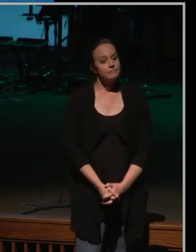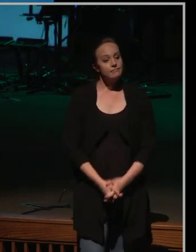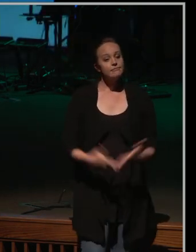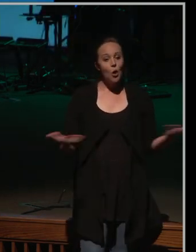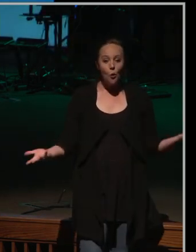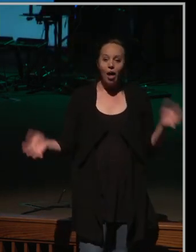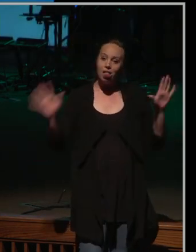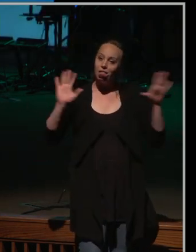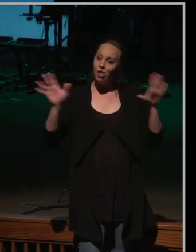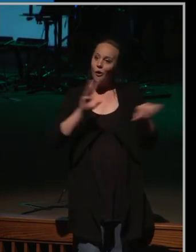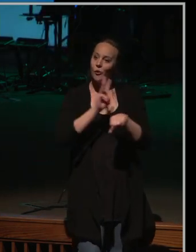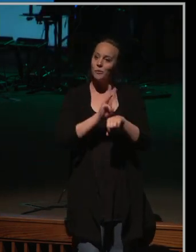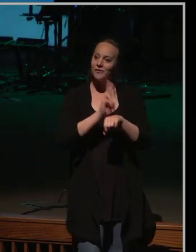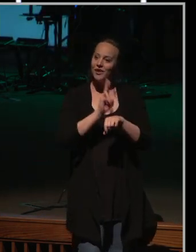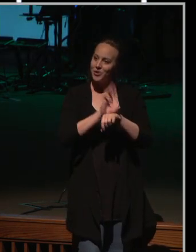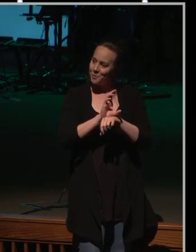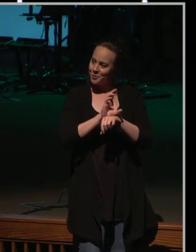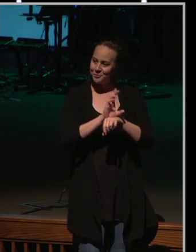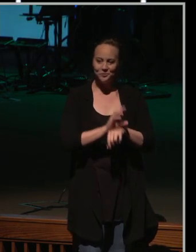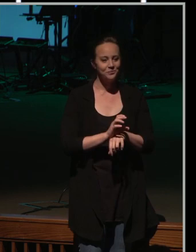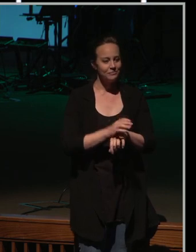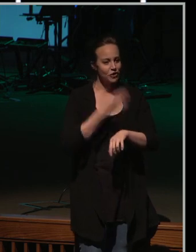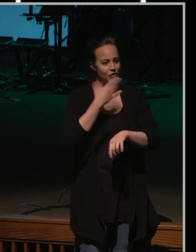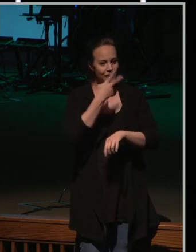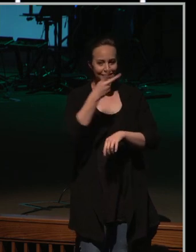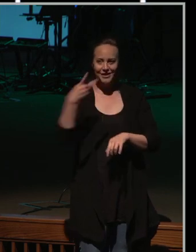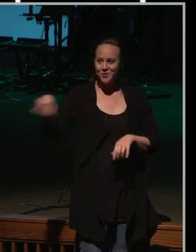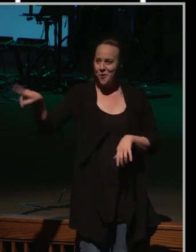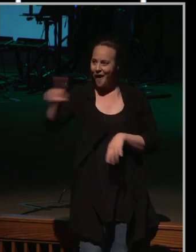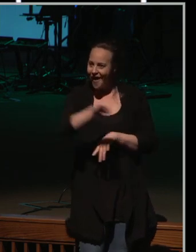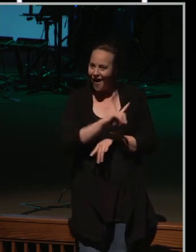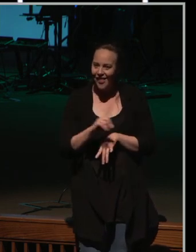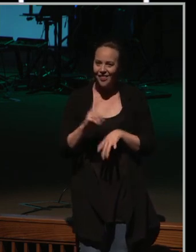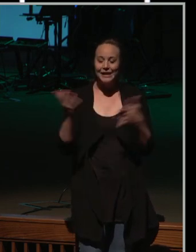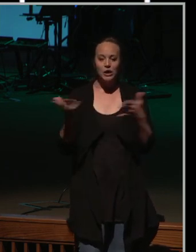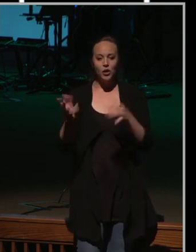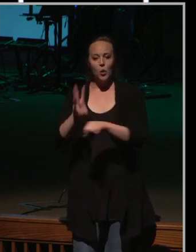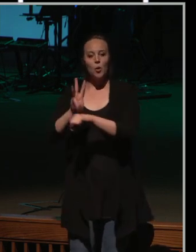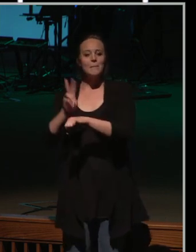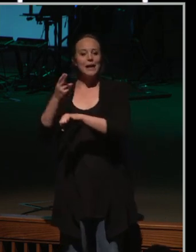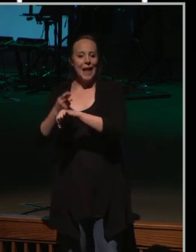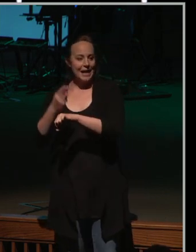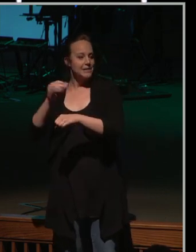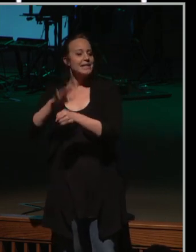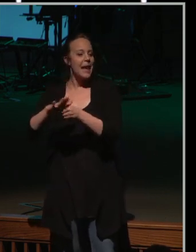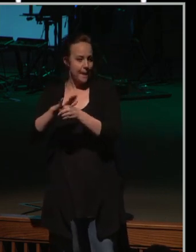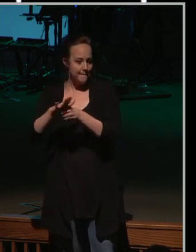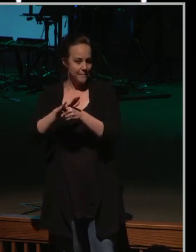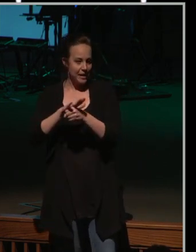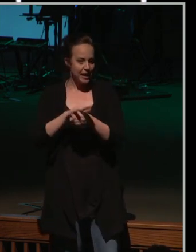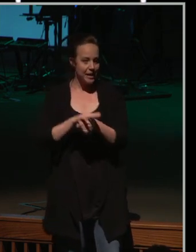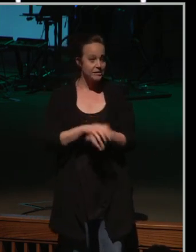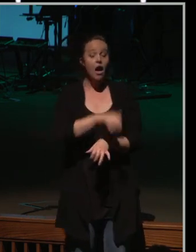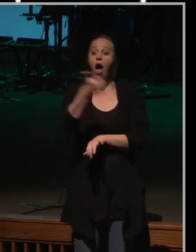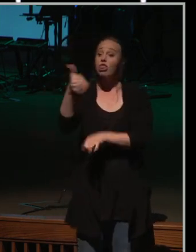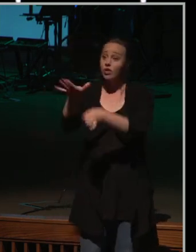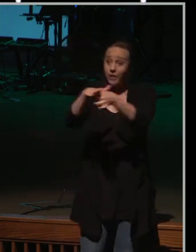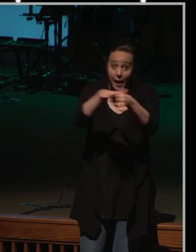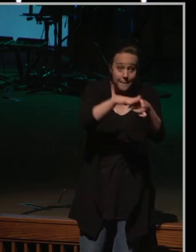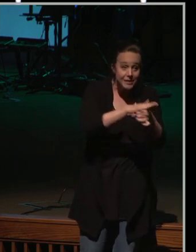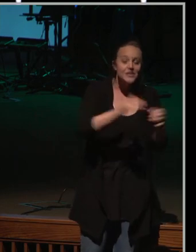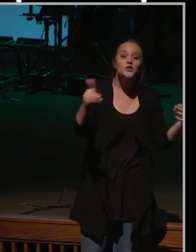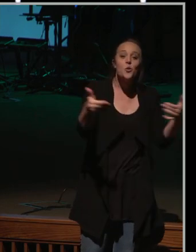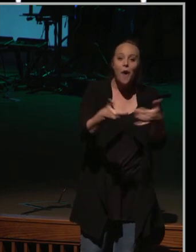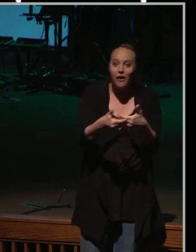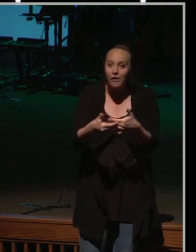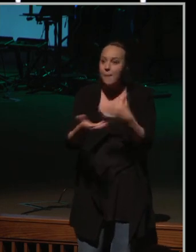Well, hello, Woodman. It's good to see all of you here at Woodman Heights, and a special warm welcome to those of you at our other campuses watching online.